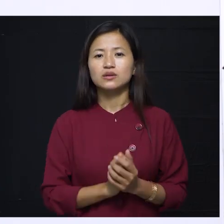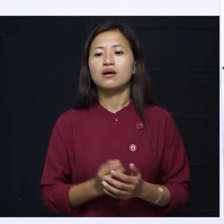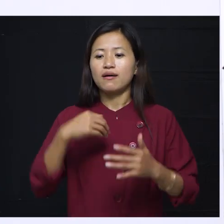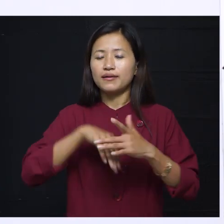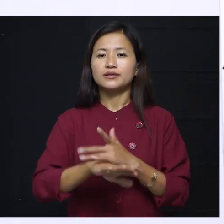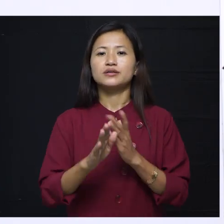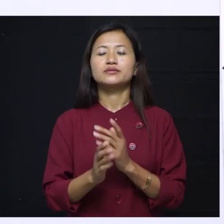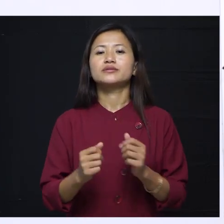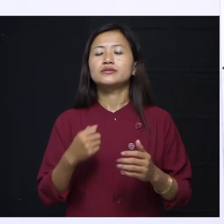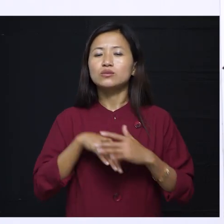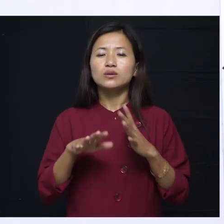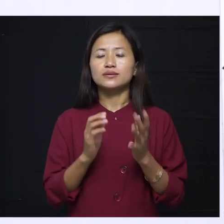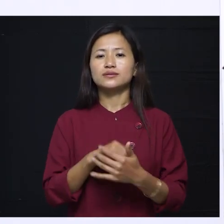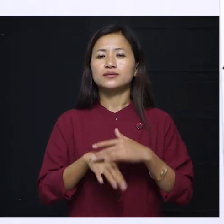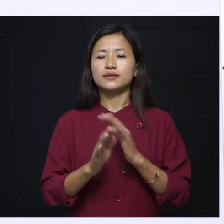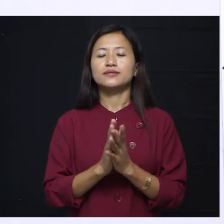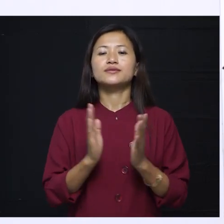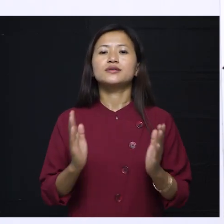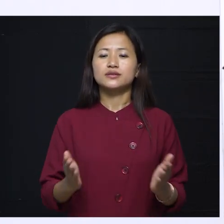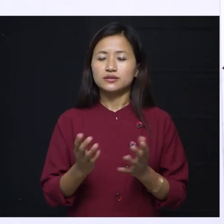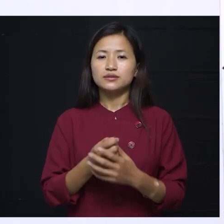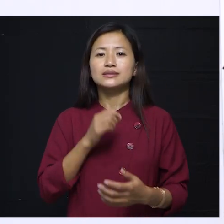comes under age. Now the next one,